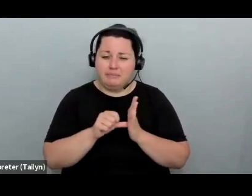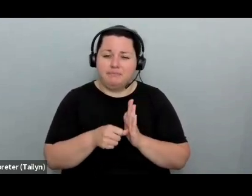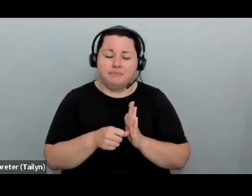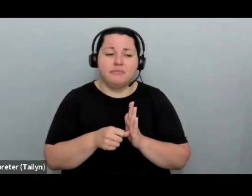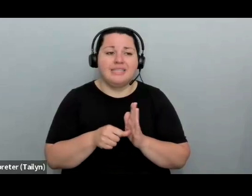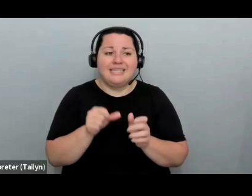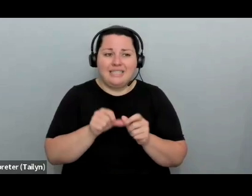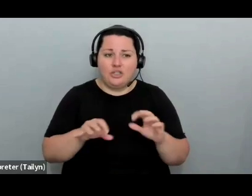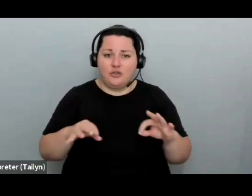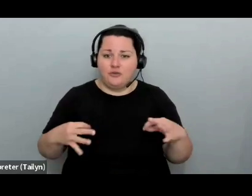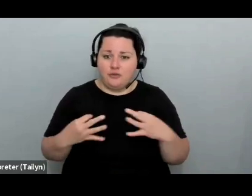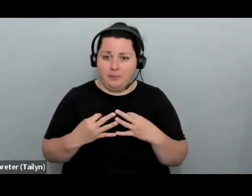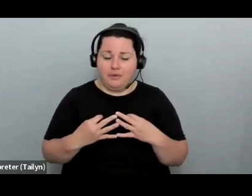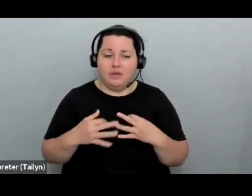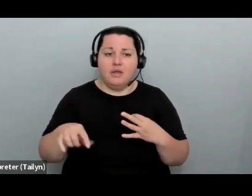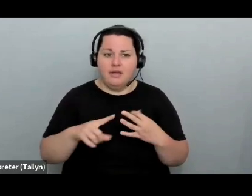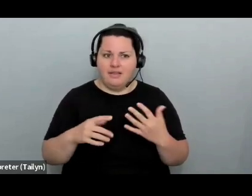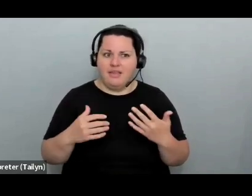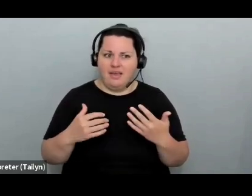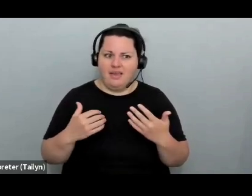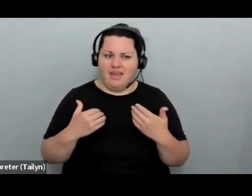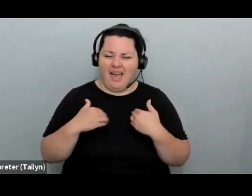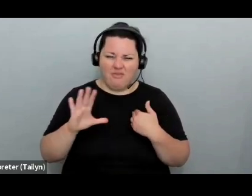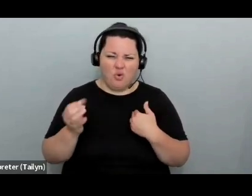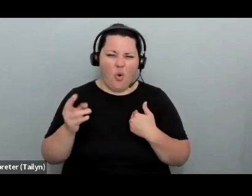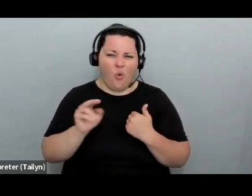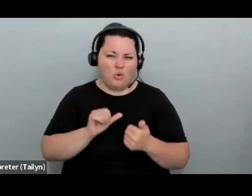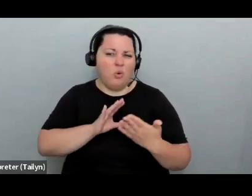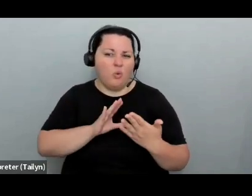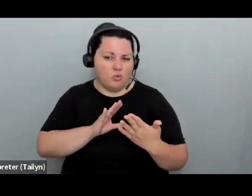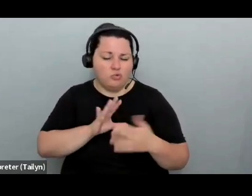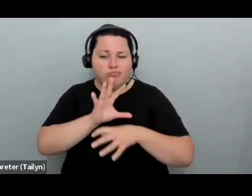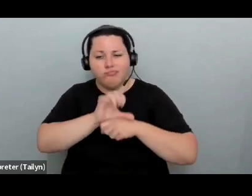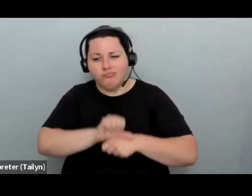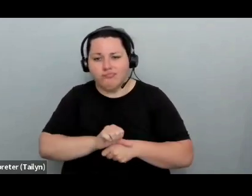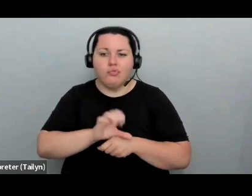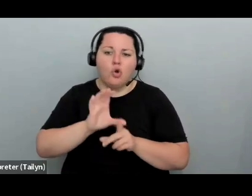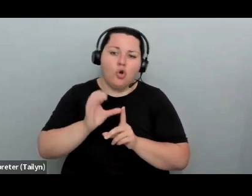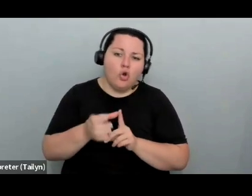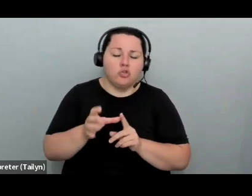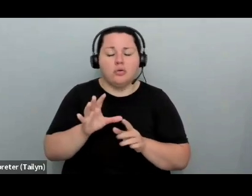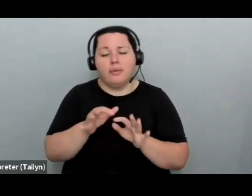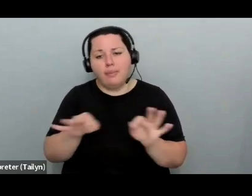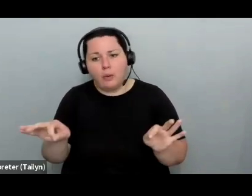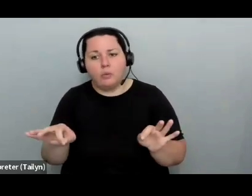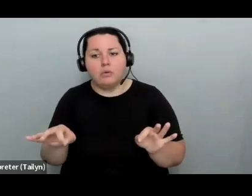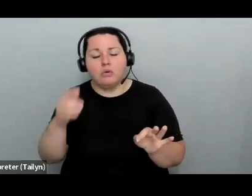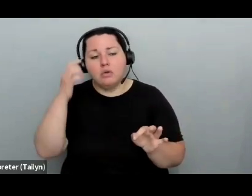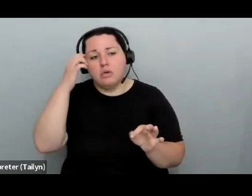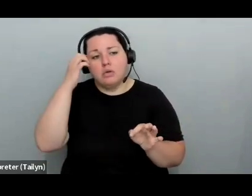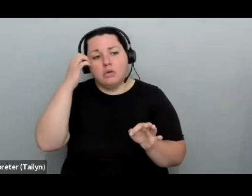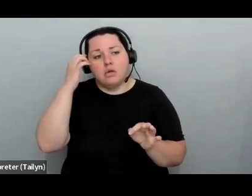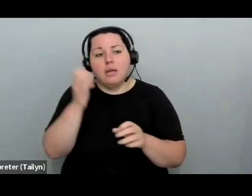every family has their way of doing things, their customs, their culture, their language. And we want to